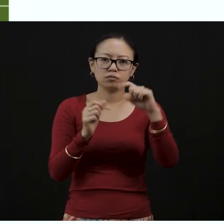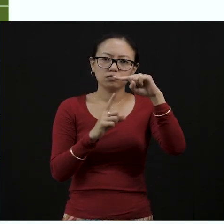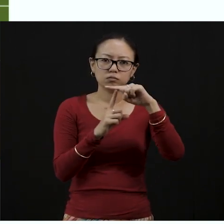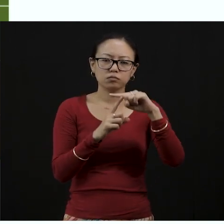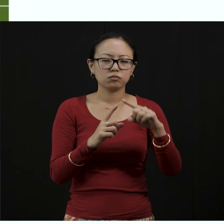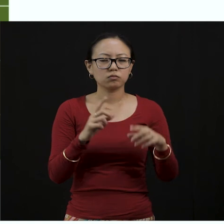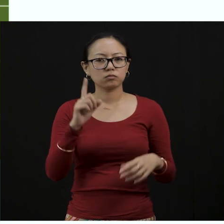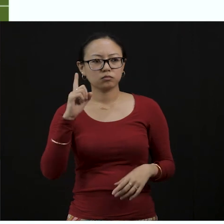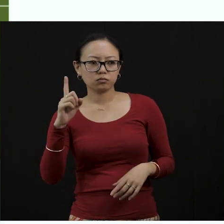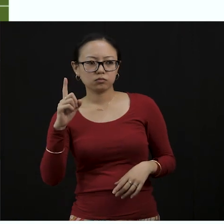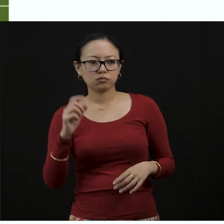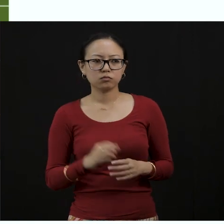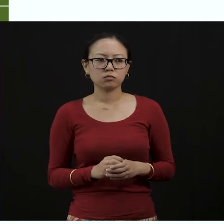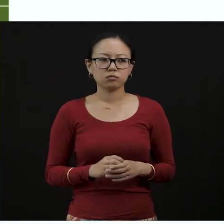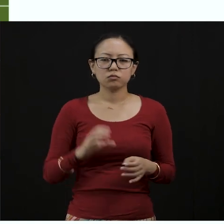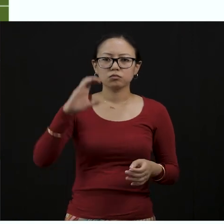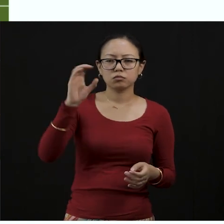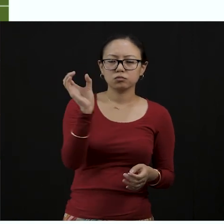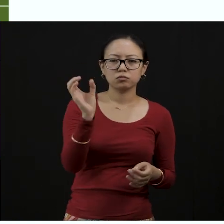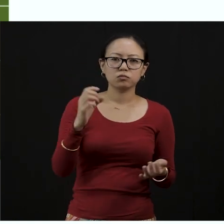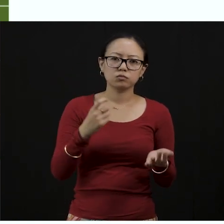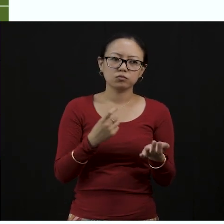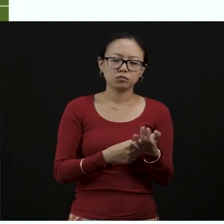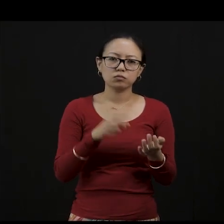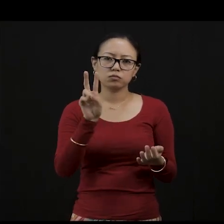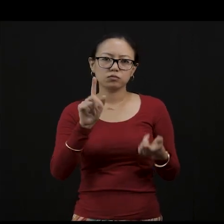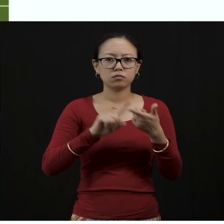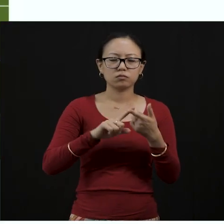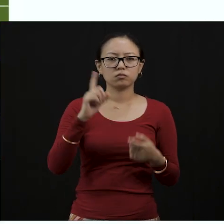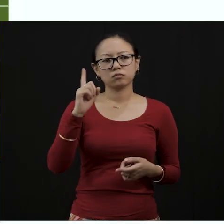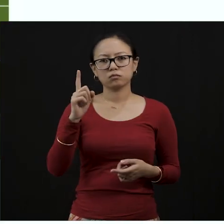surface is 1, and number of curved surface is also